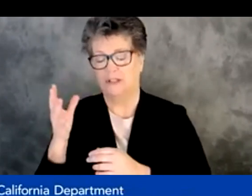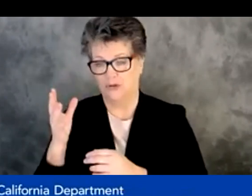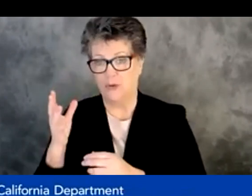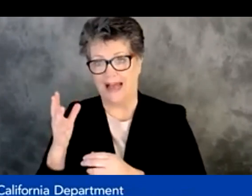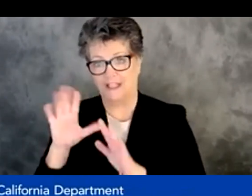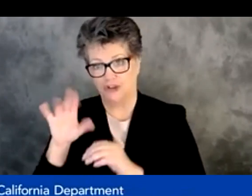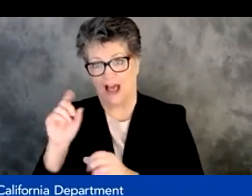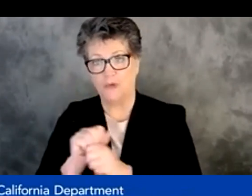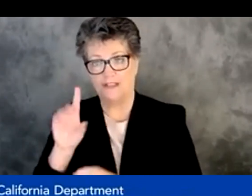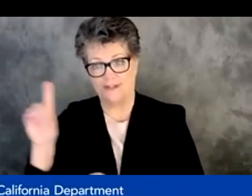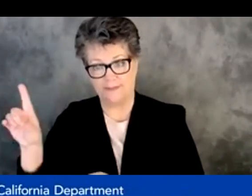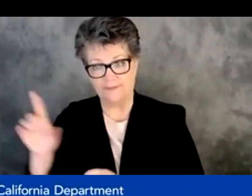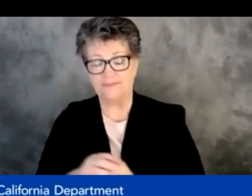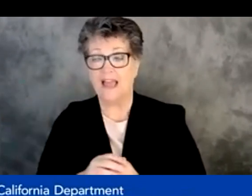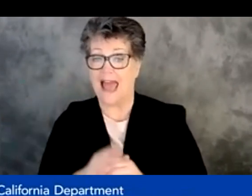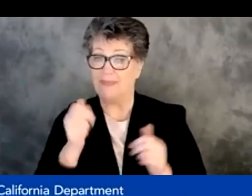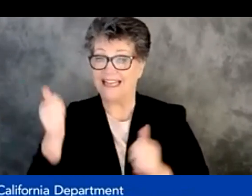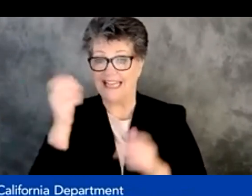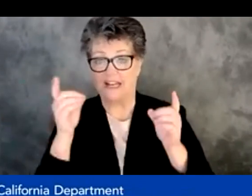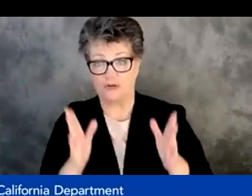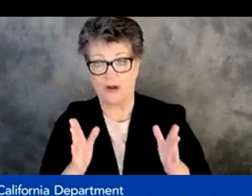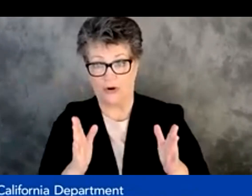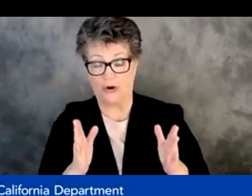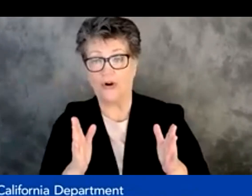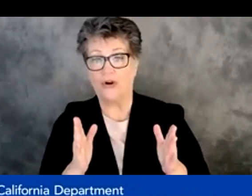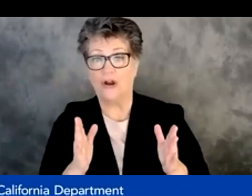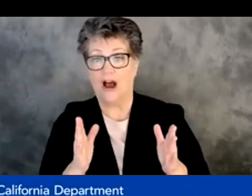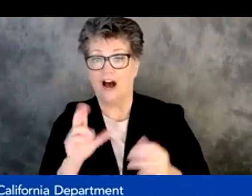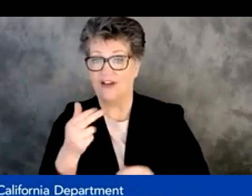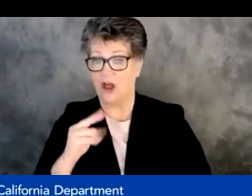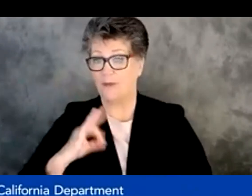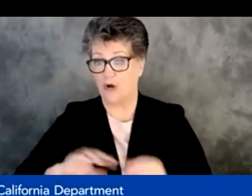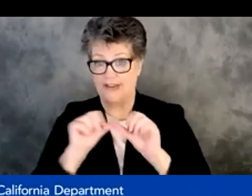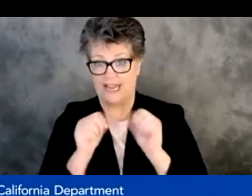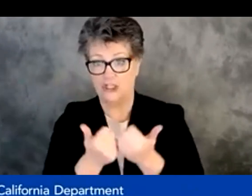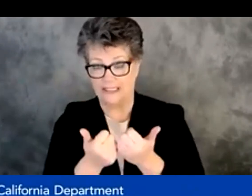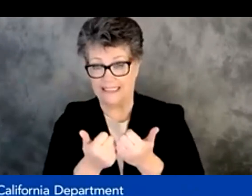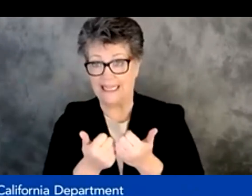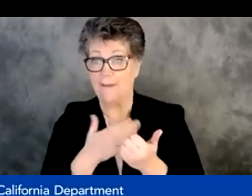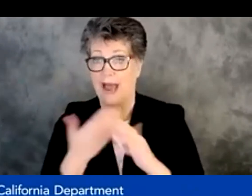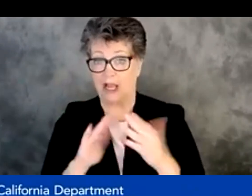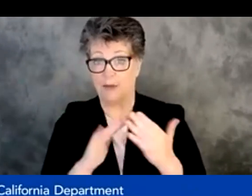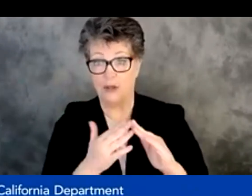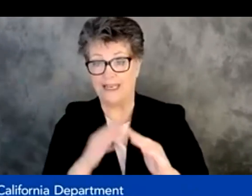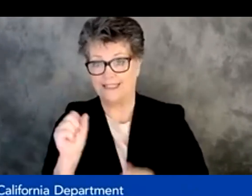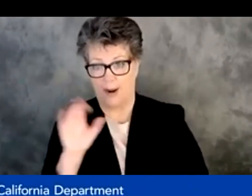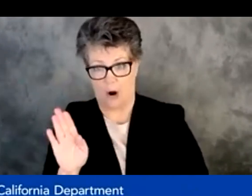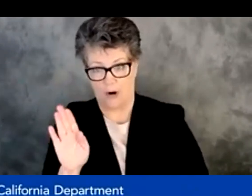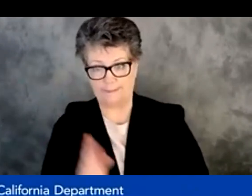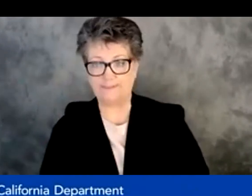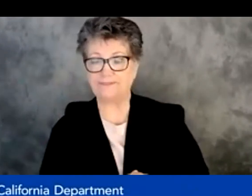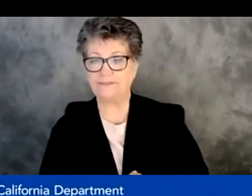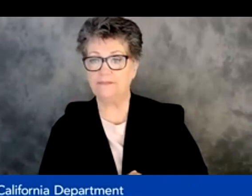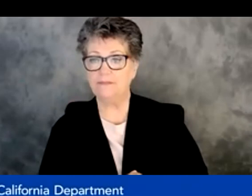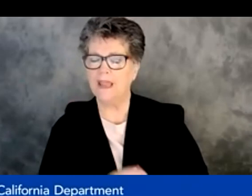disabilities. I'm also the executive director of a nonprofit agency in my community of Santa Barbara